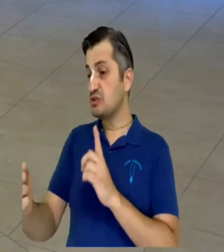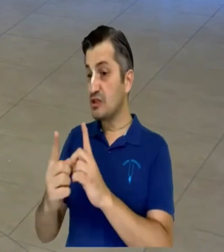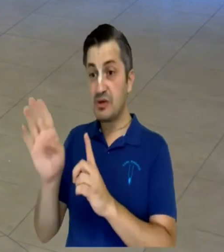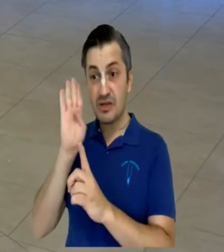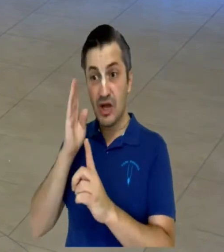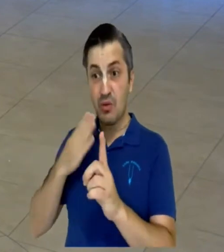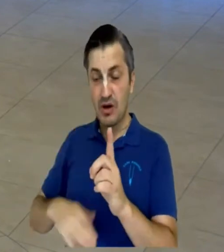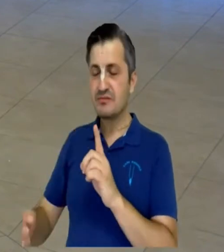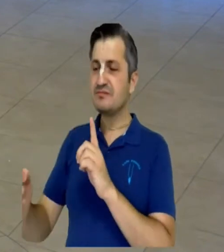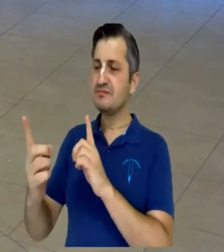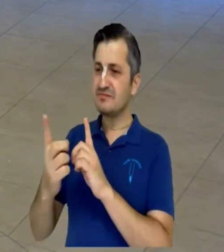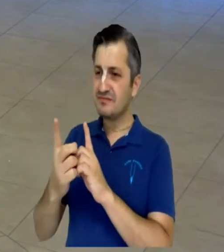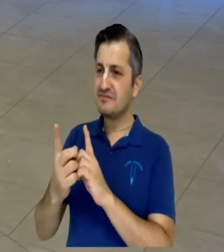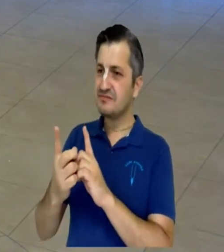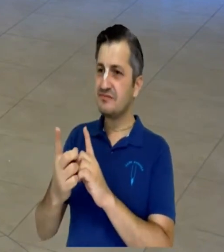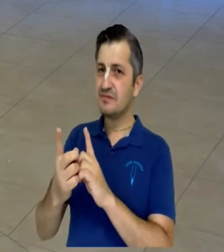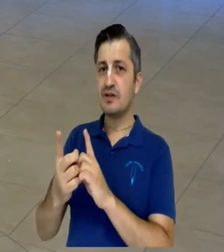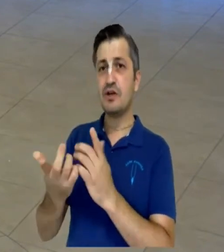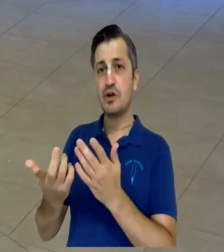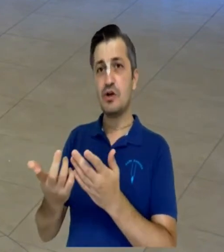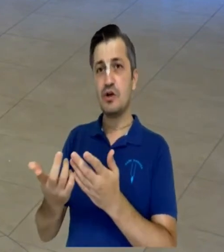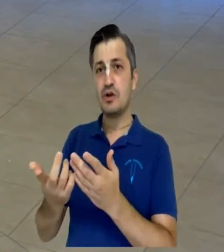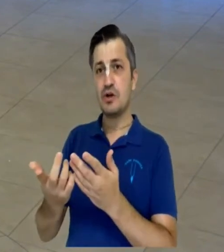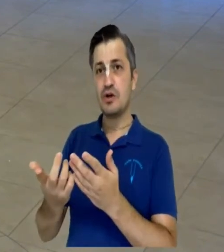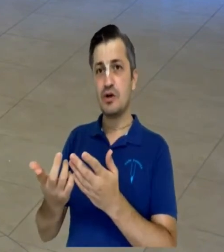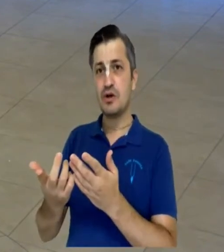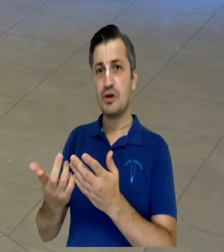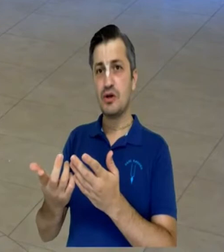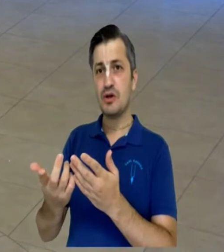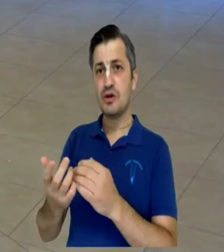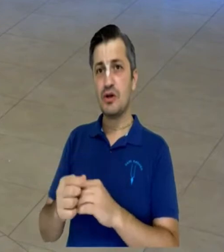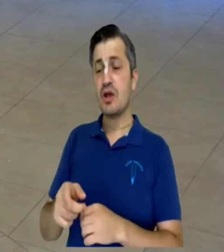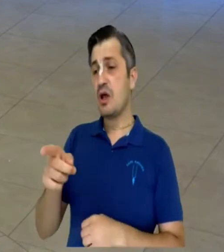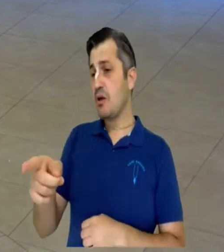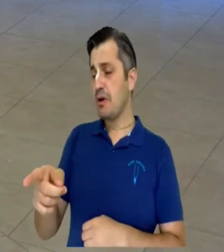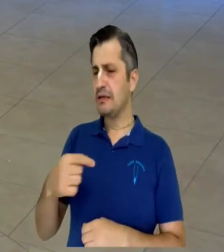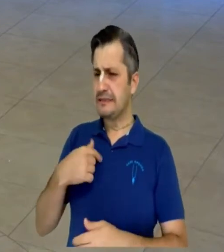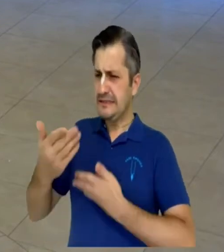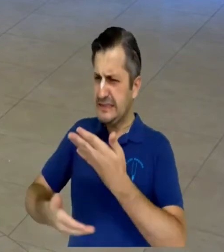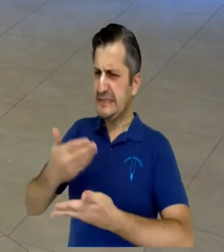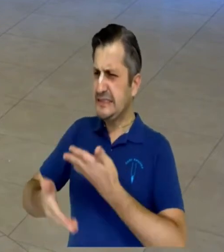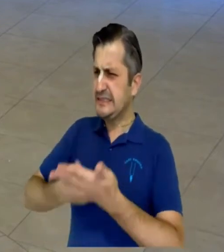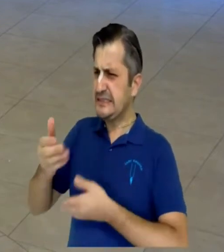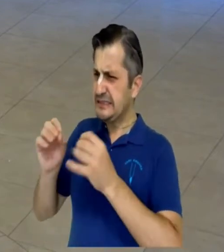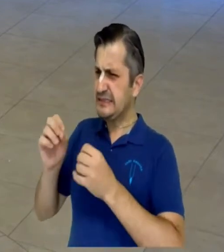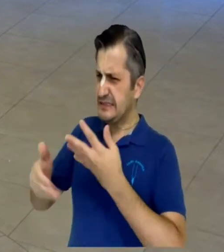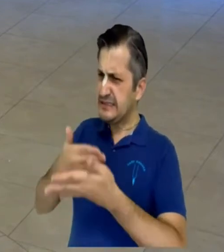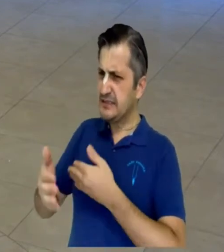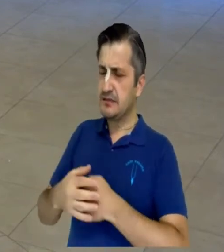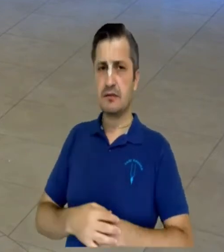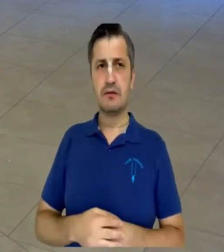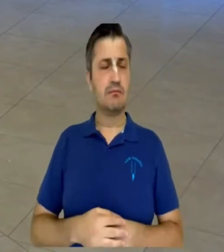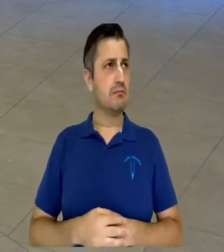But we have to also understand that there are some people who they will never understand, they will not get it, they will not understand. So,